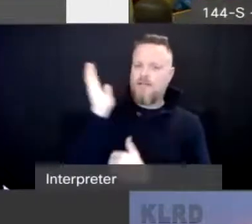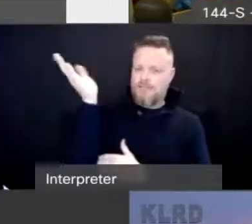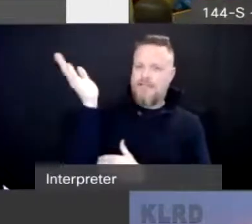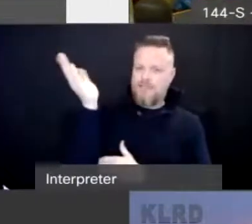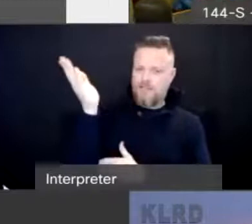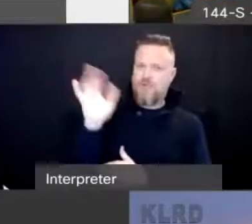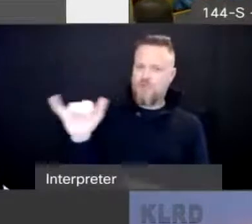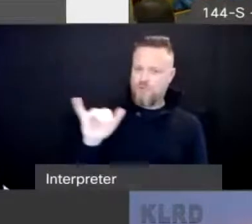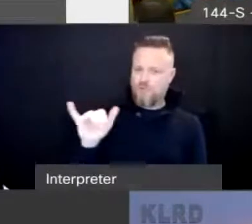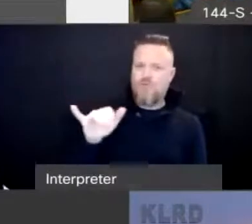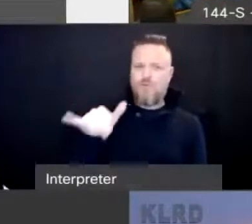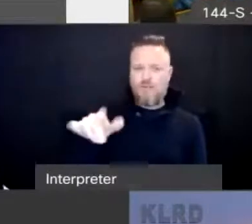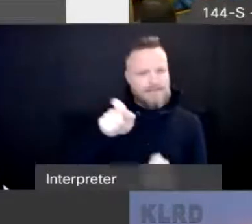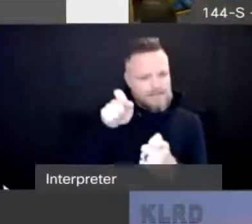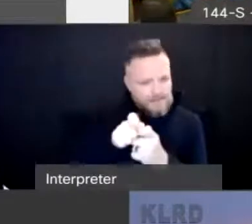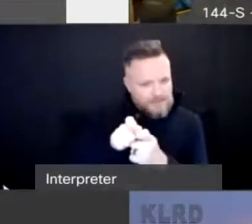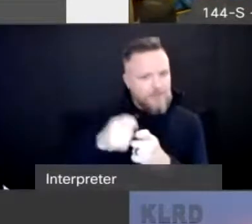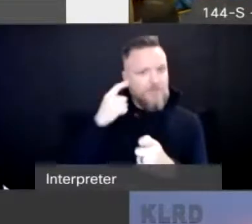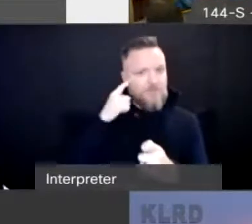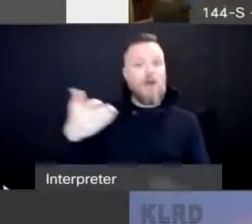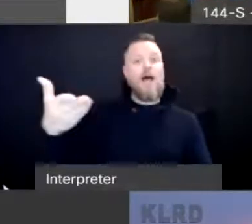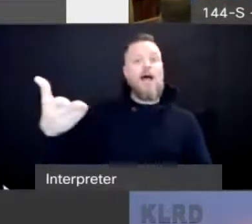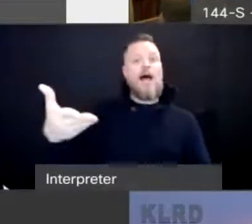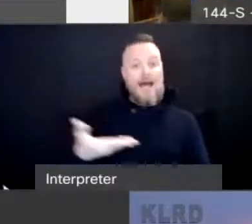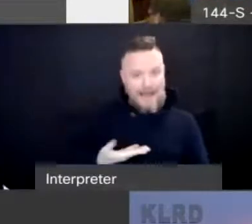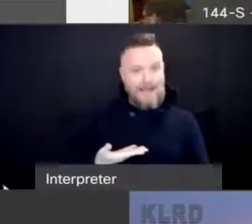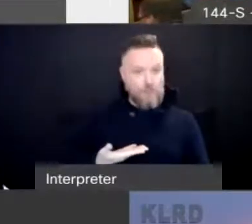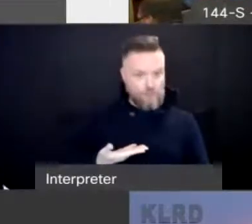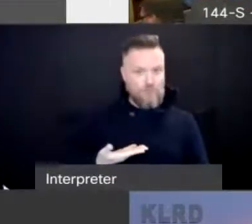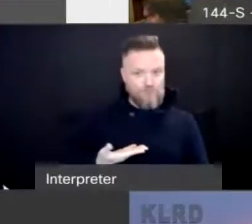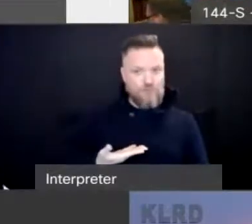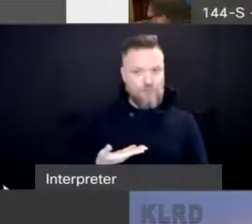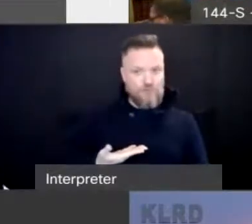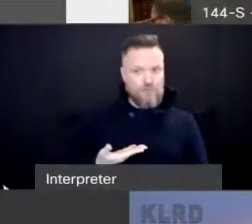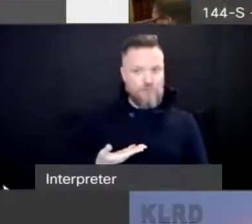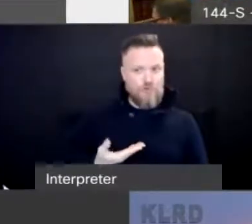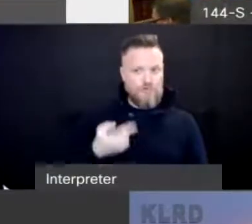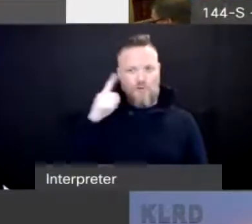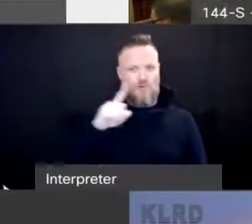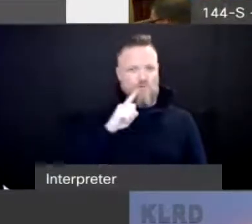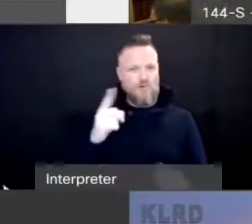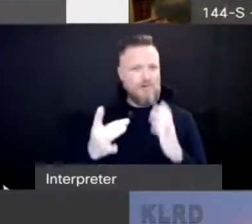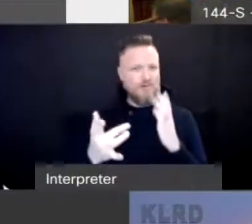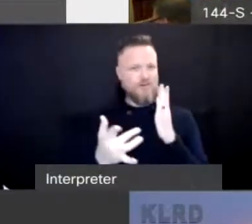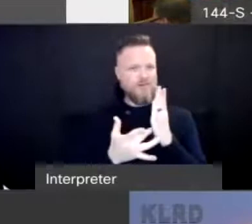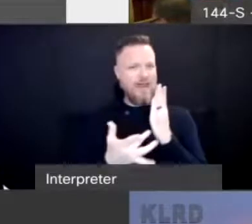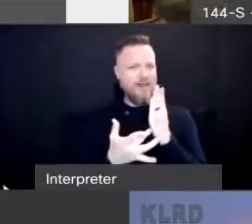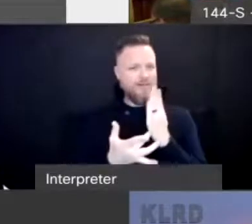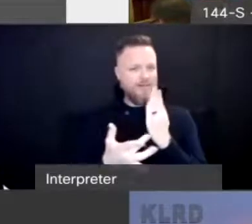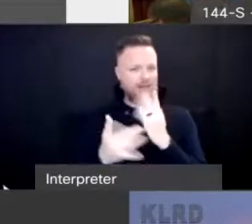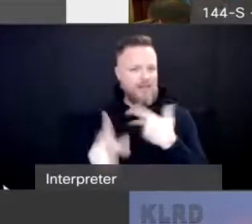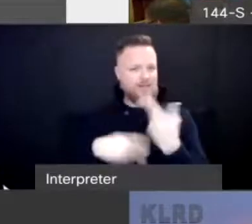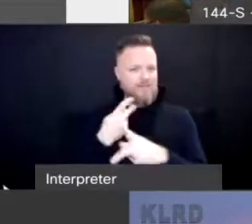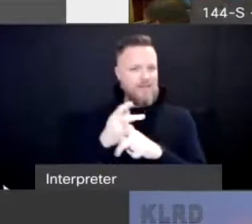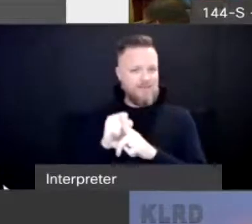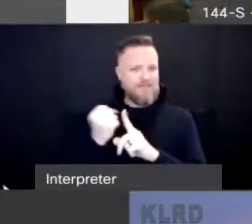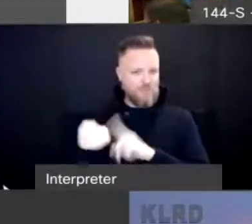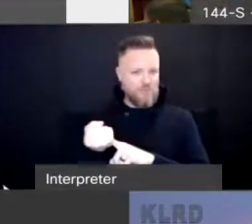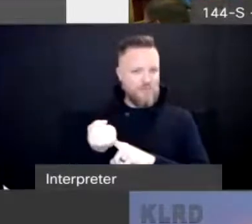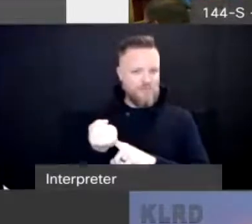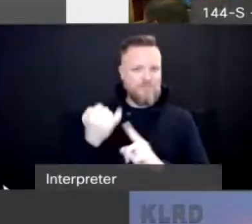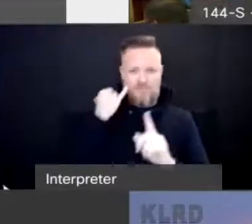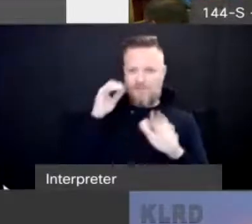just specifically if they're being hired in that more technical situation, such as to provide